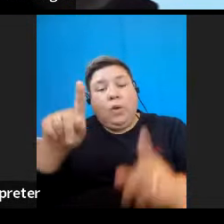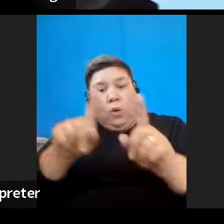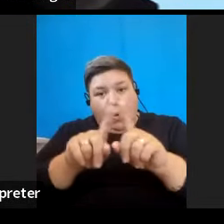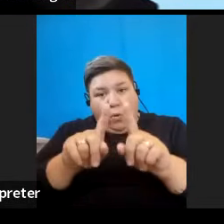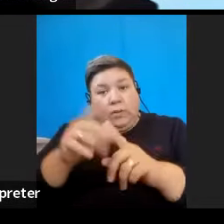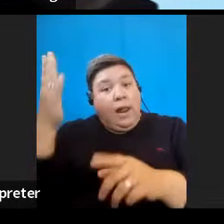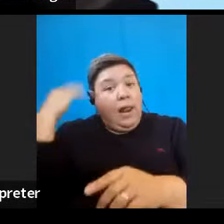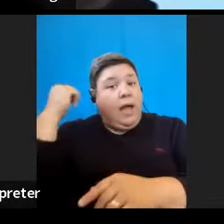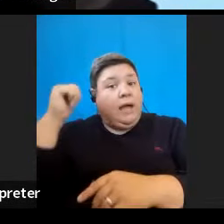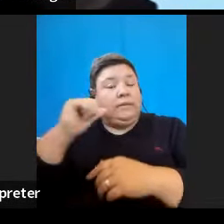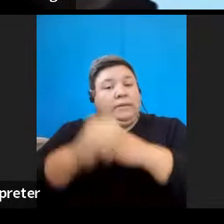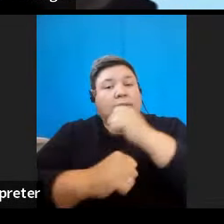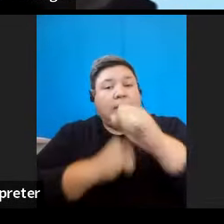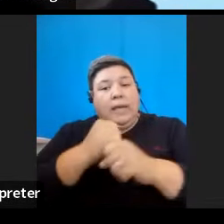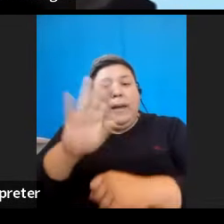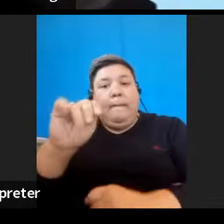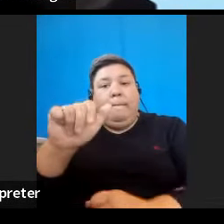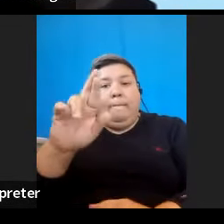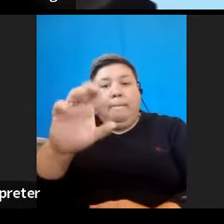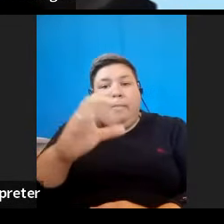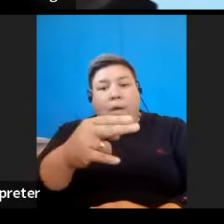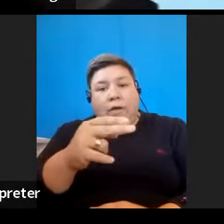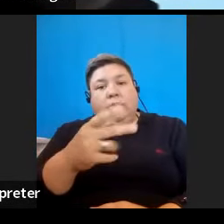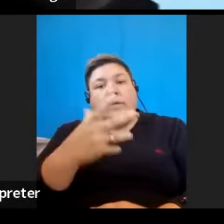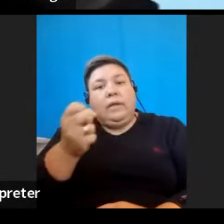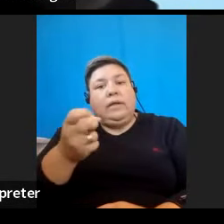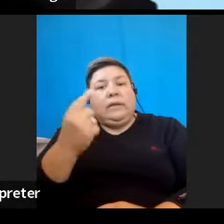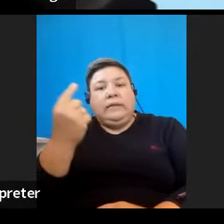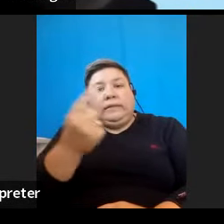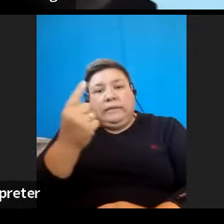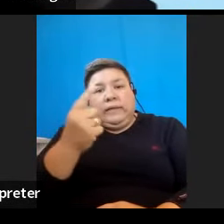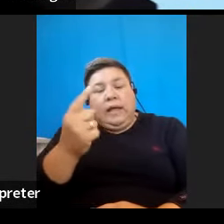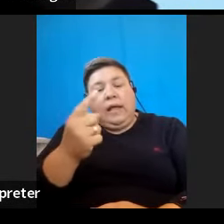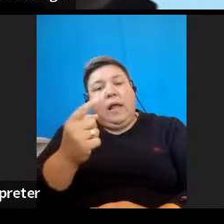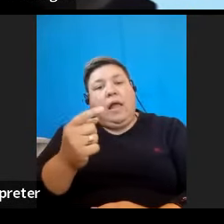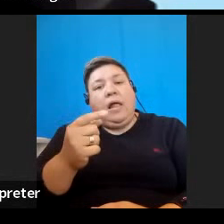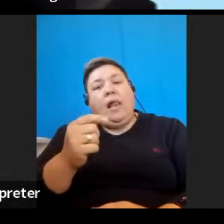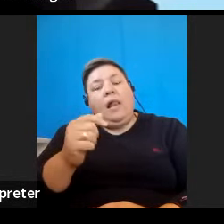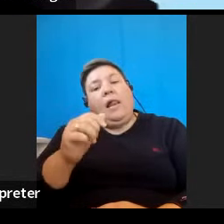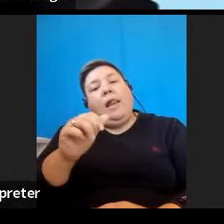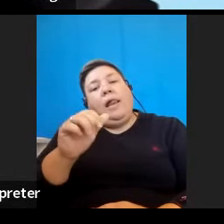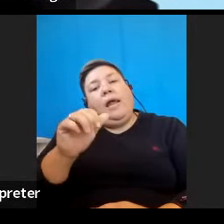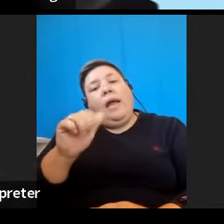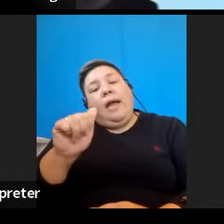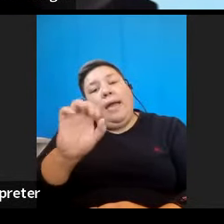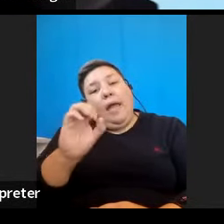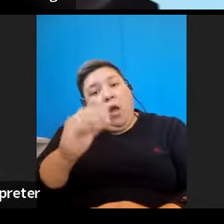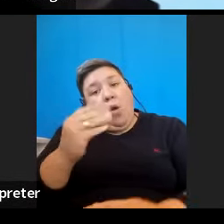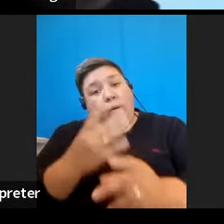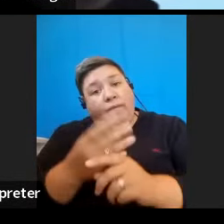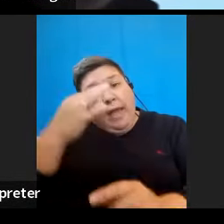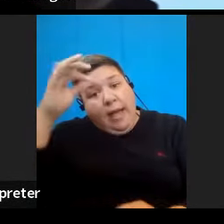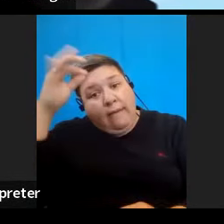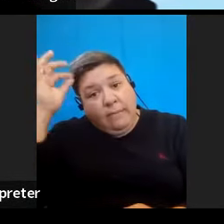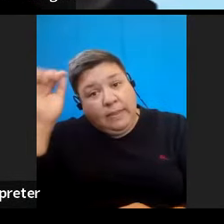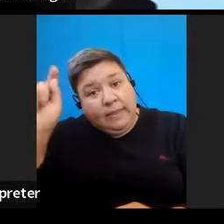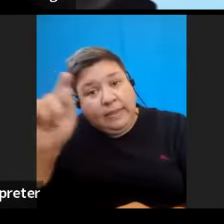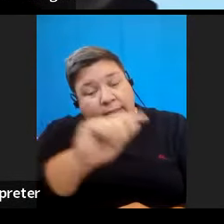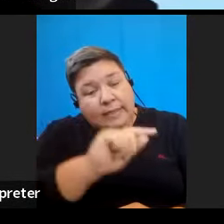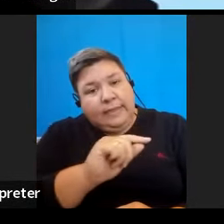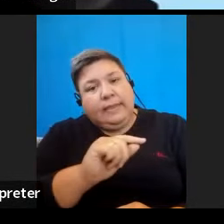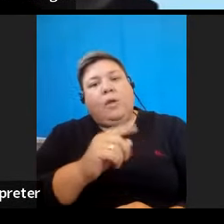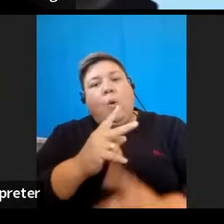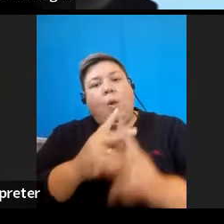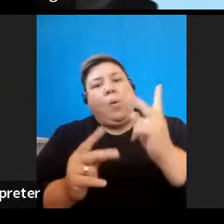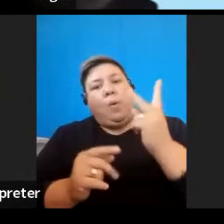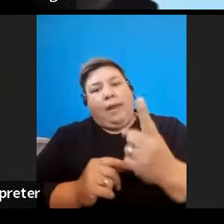March, we also had a single government AEO that we launched, where we called all the government agencies to